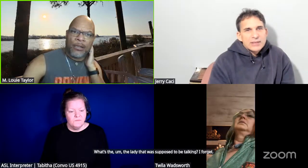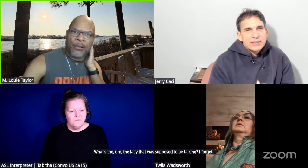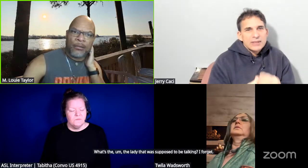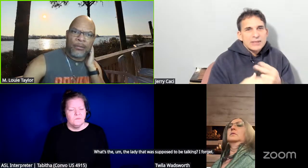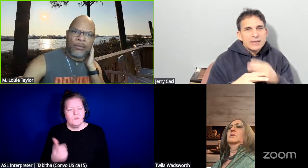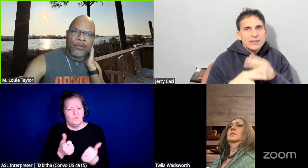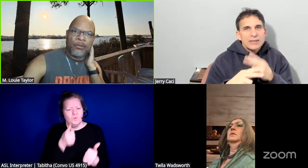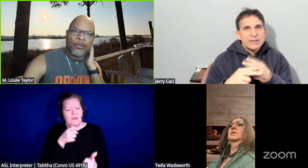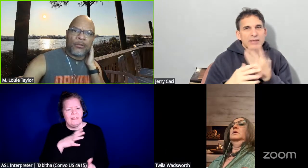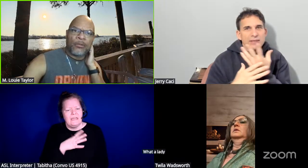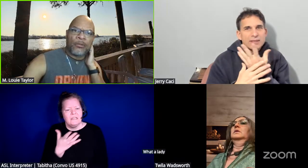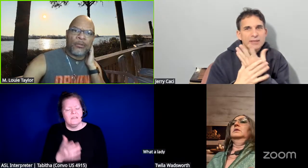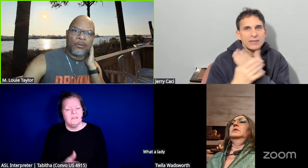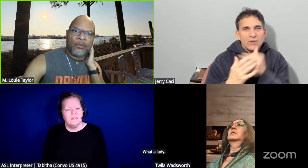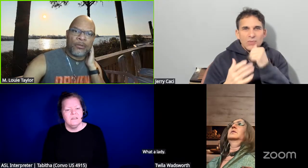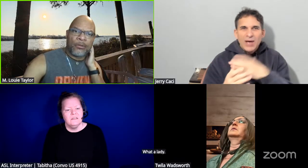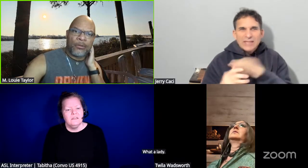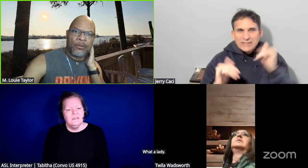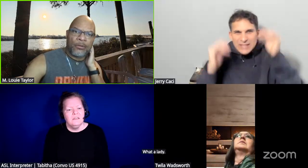But lady,